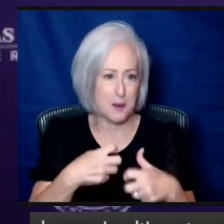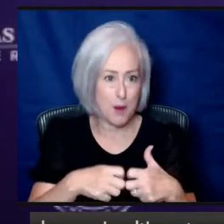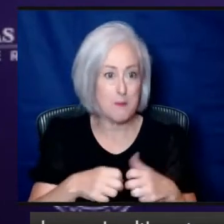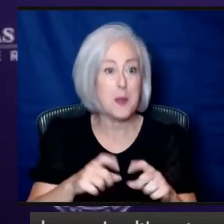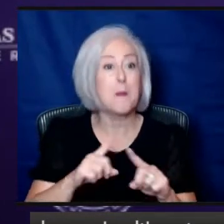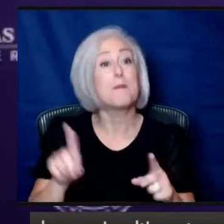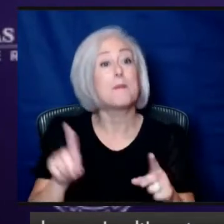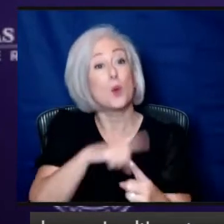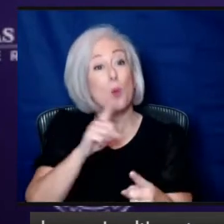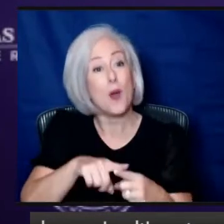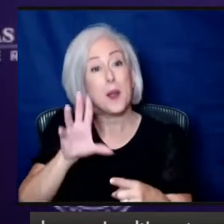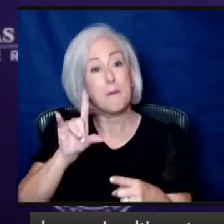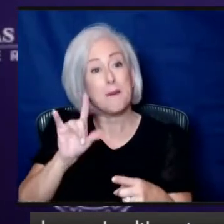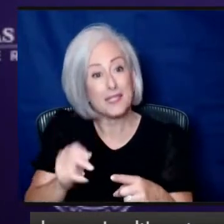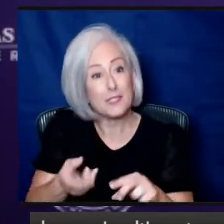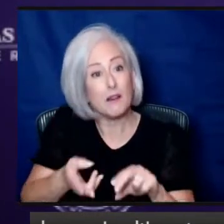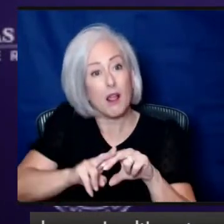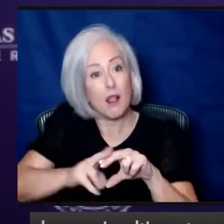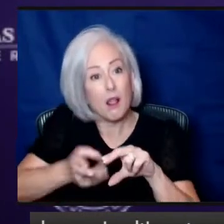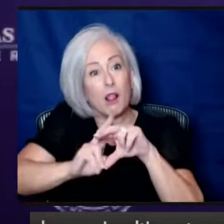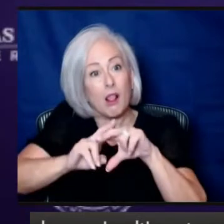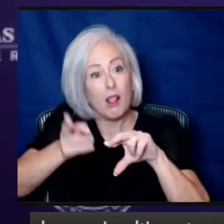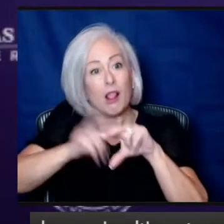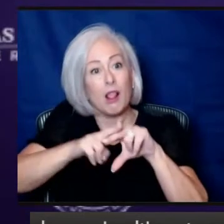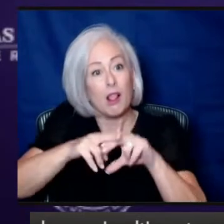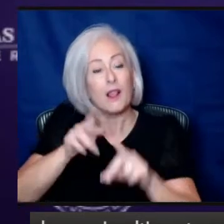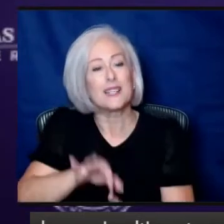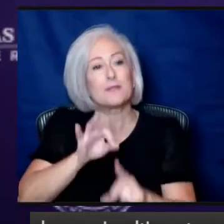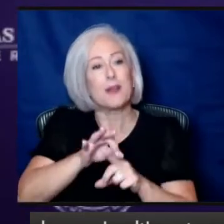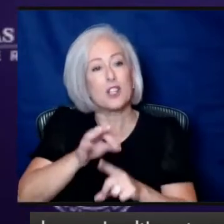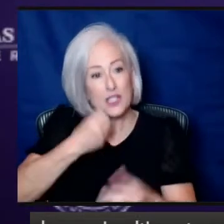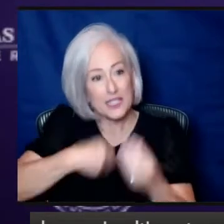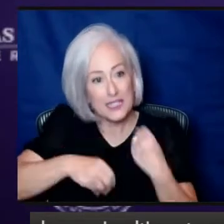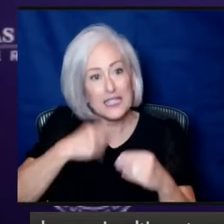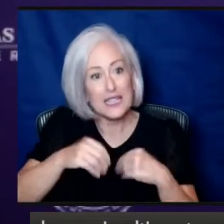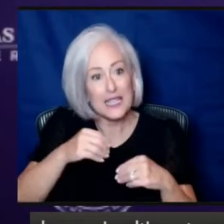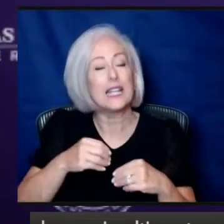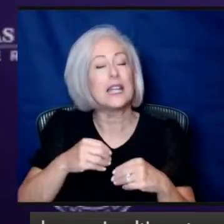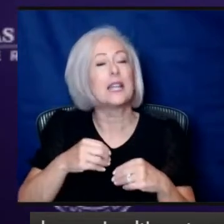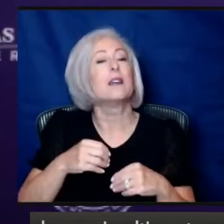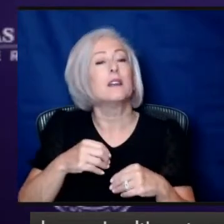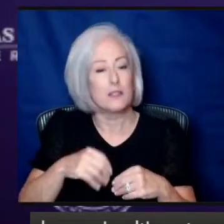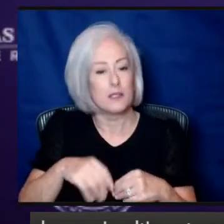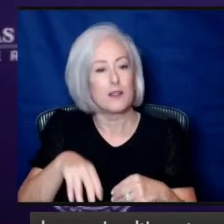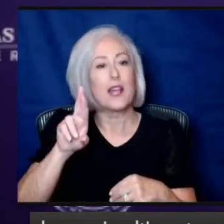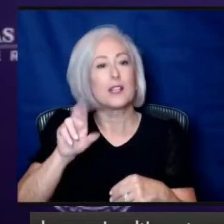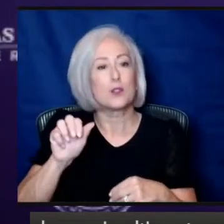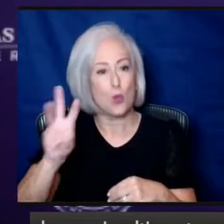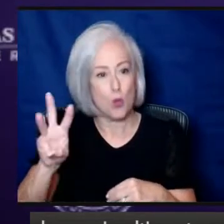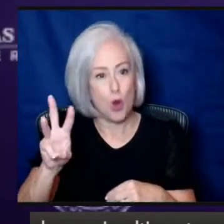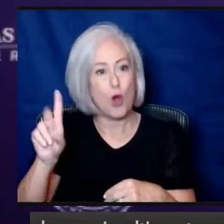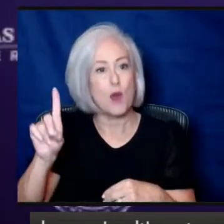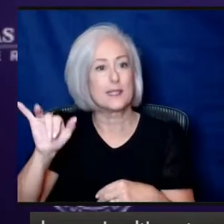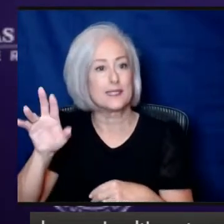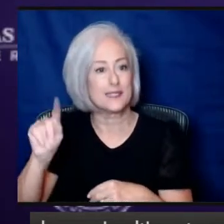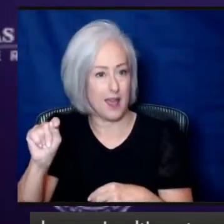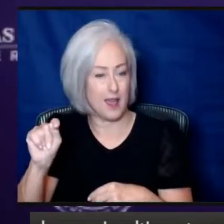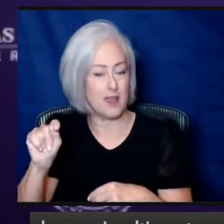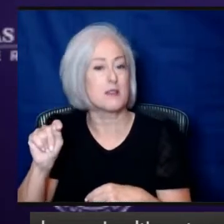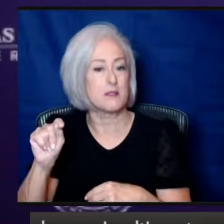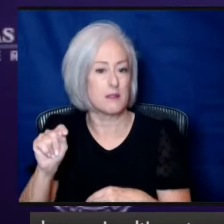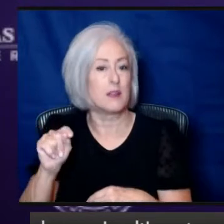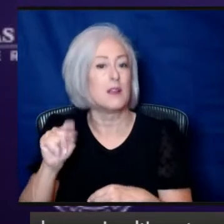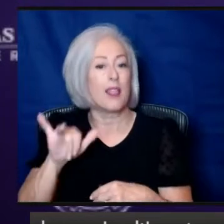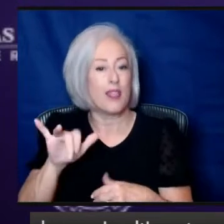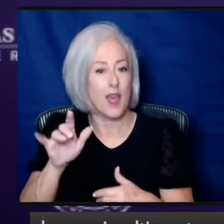bacteria, especially when they're eating foods that are raw diets, because that does pose that greater risk of them shedding those bacteria that have